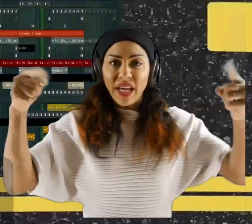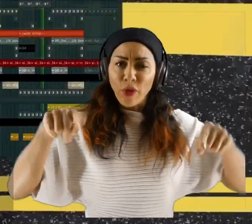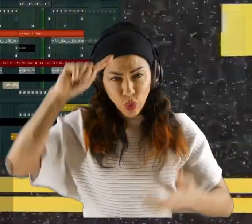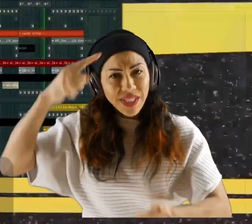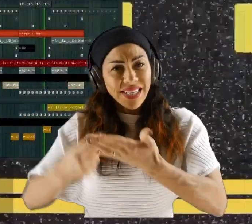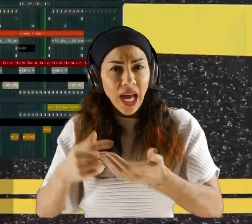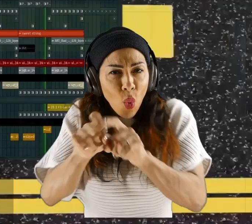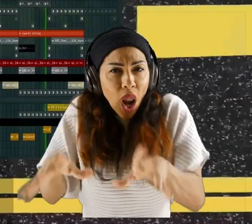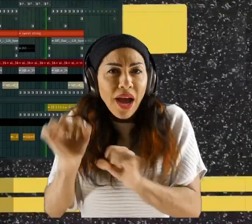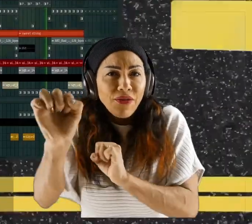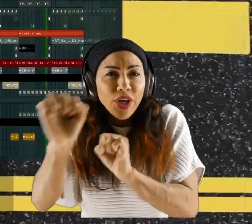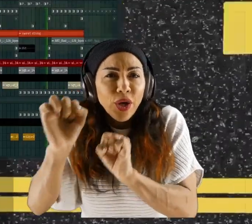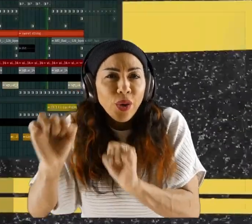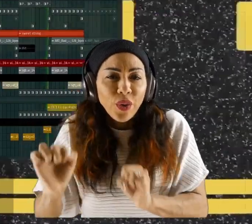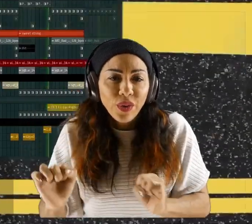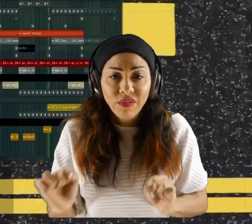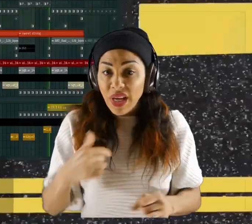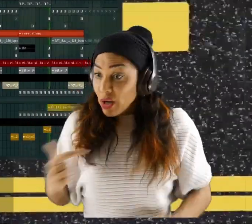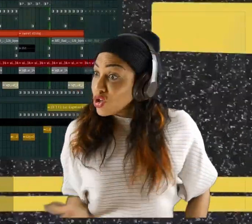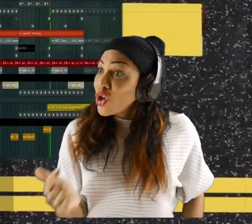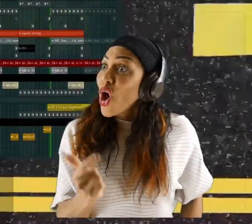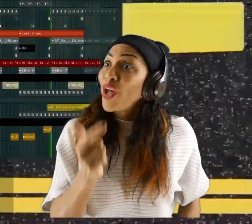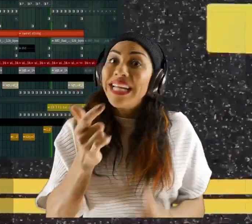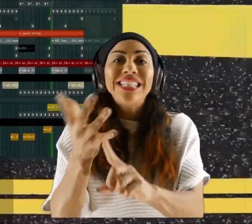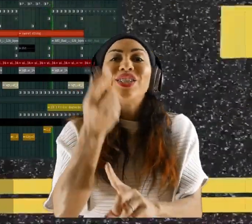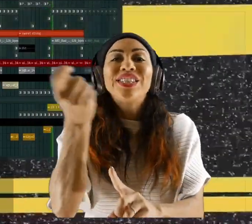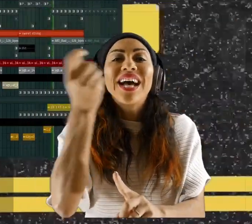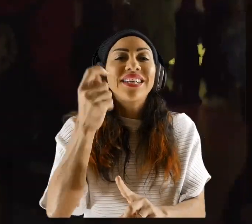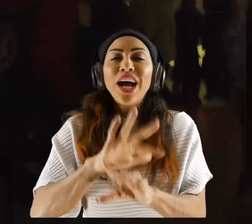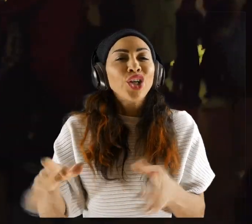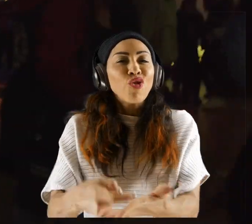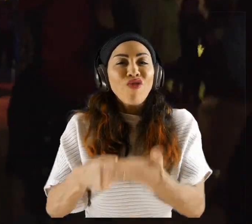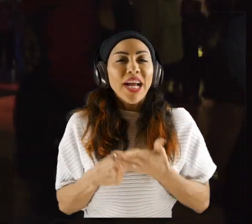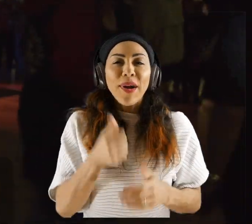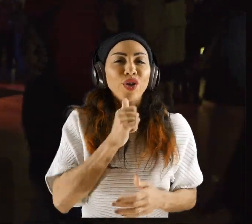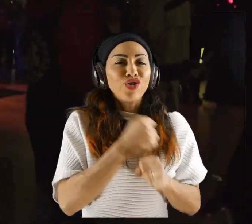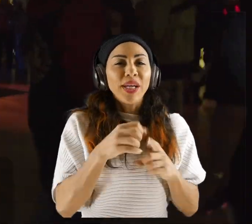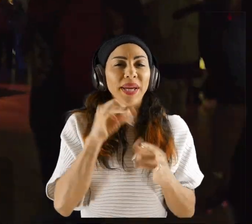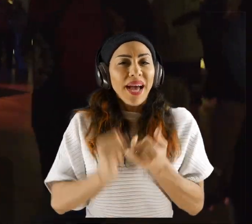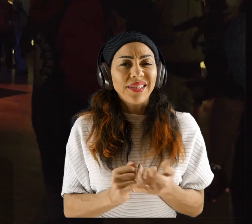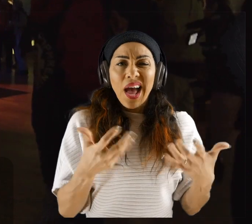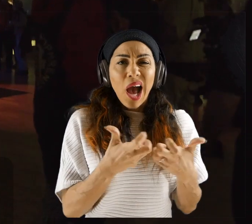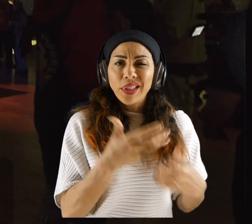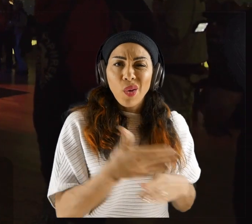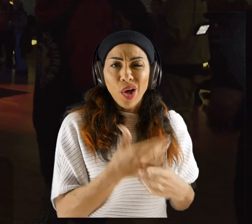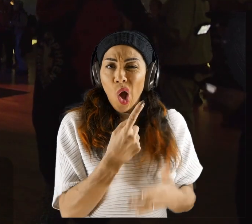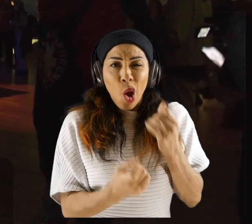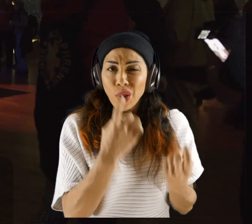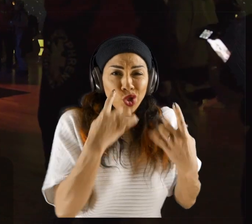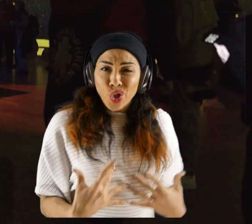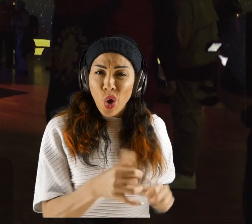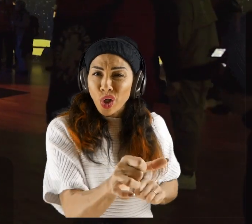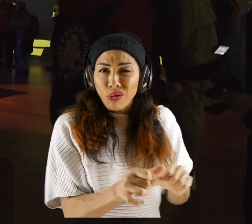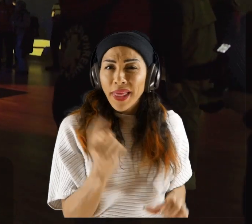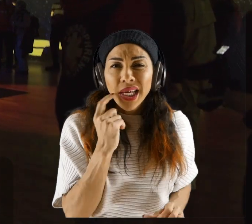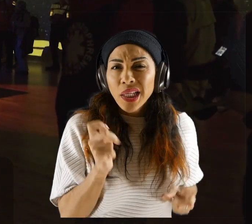be the same. Only you can decide how it looks for you, you can't navigate this with ways. If you're on a journey to success, then I don't recommend using a GPS, because how can it work